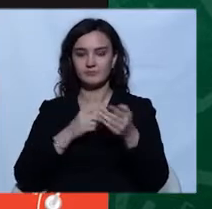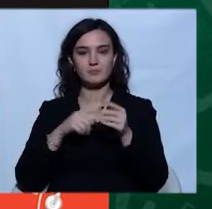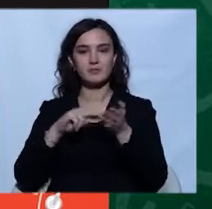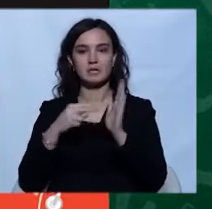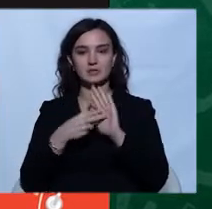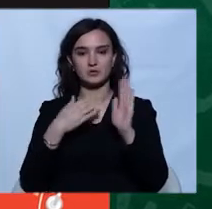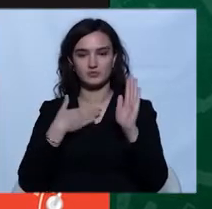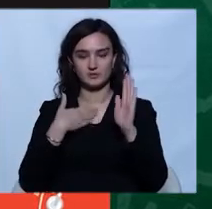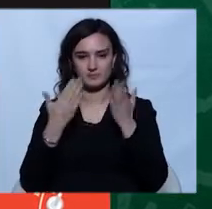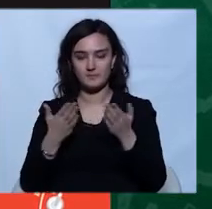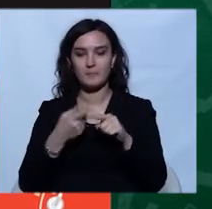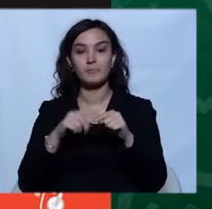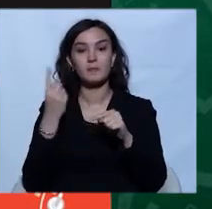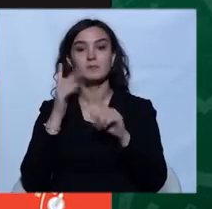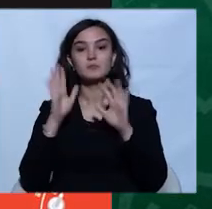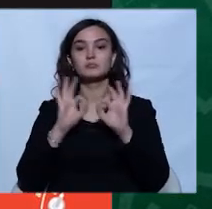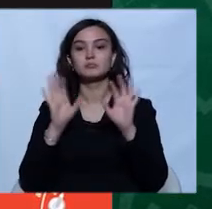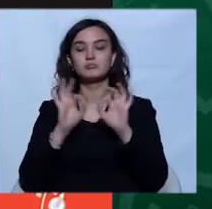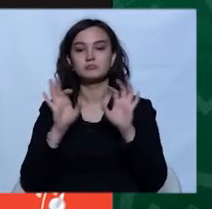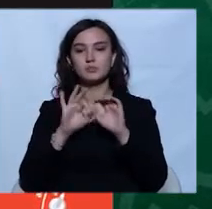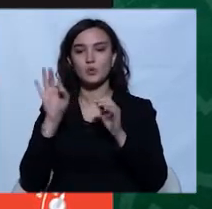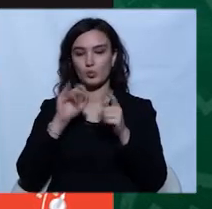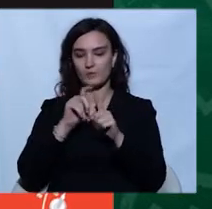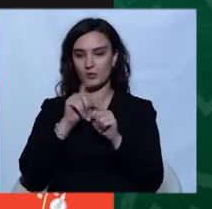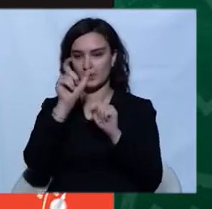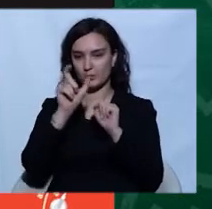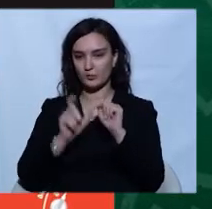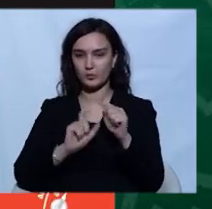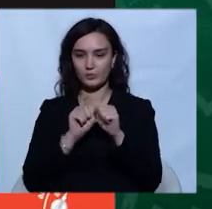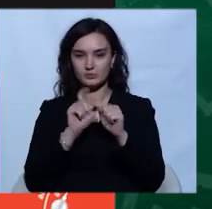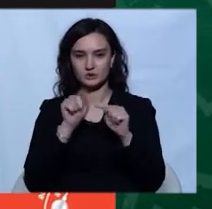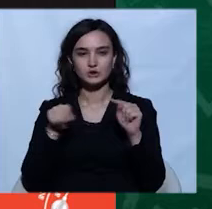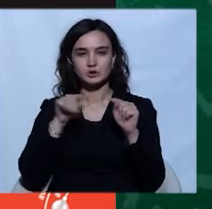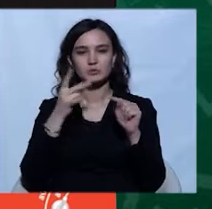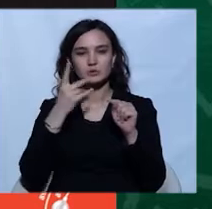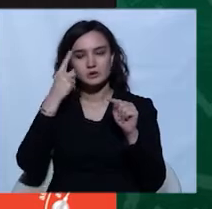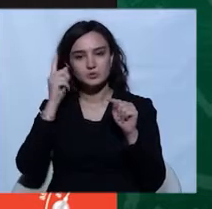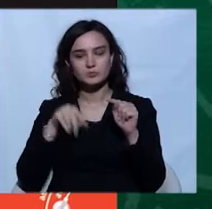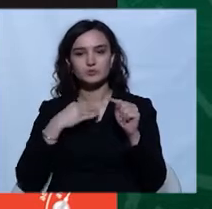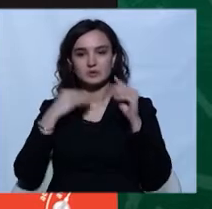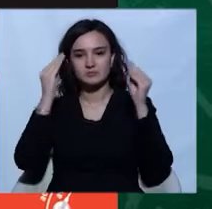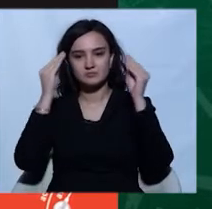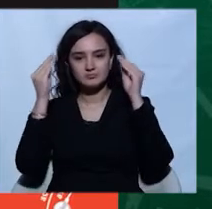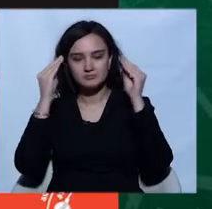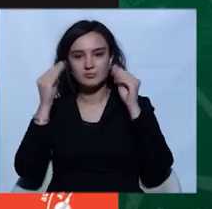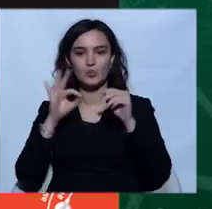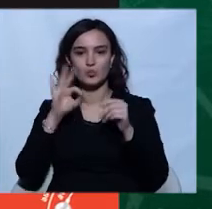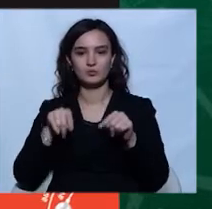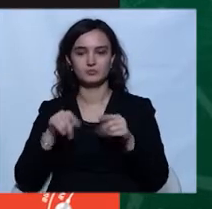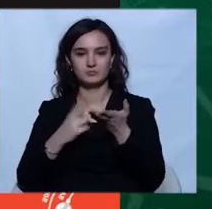today. First, we'll talk about vocabulary words you'll need to know for our discussion and for the